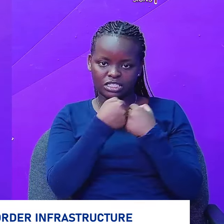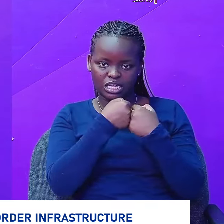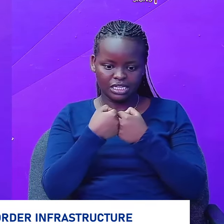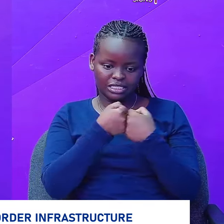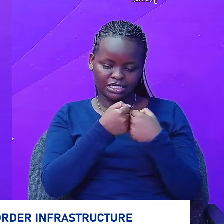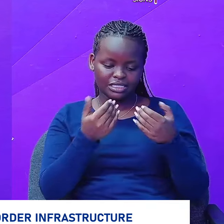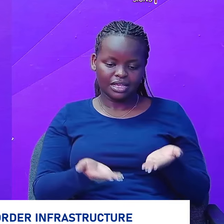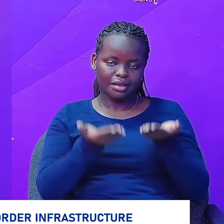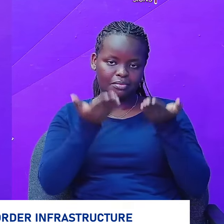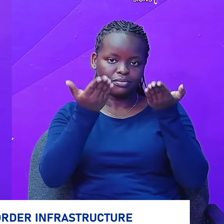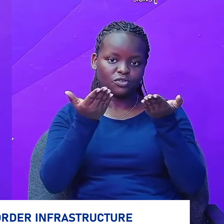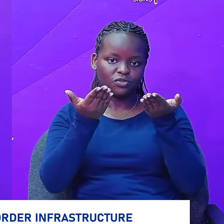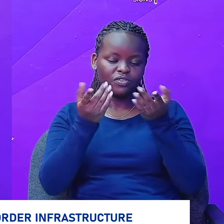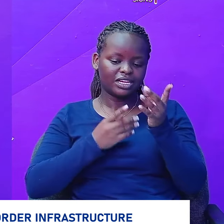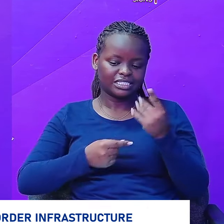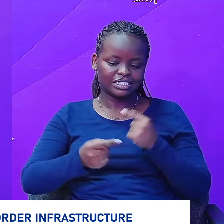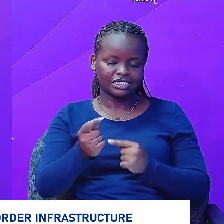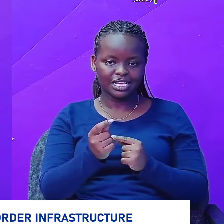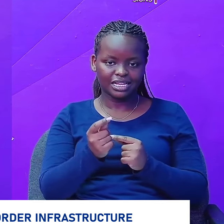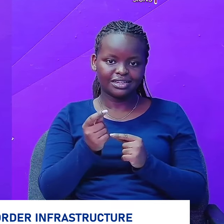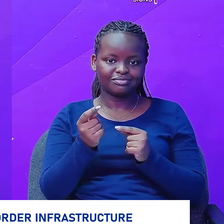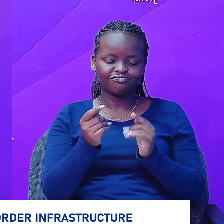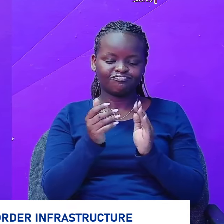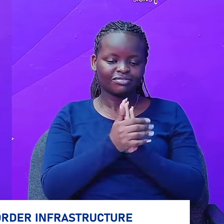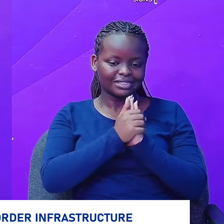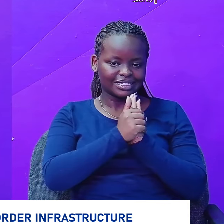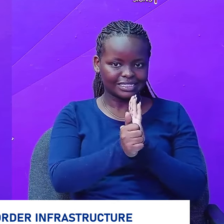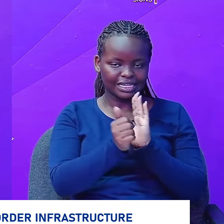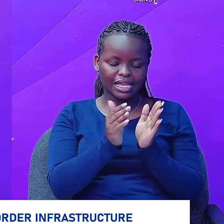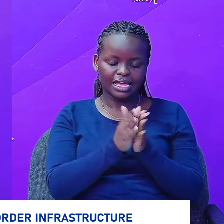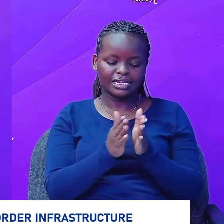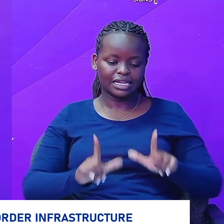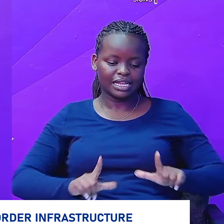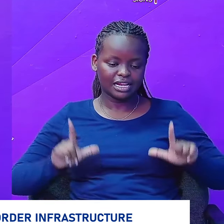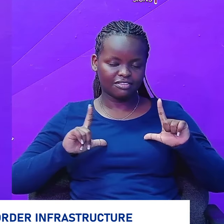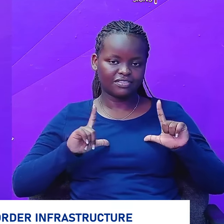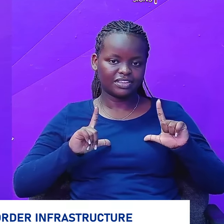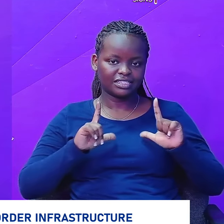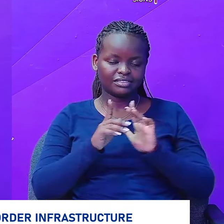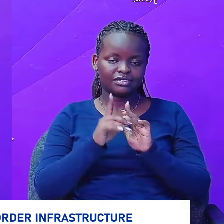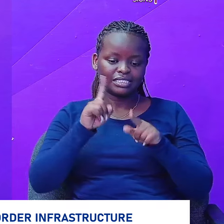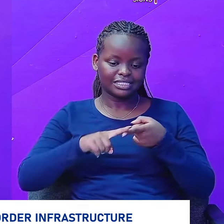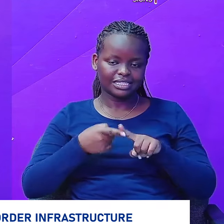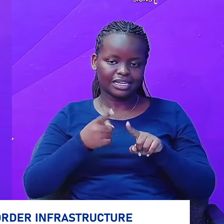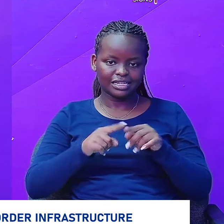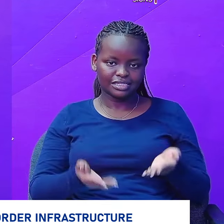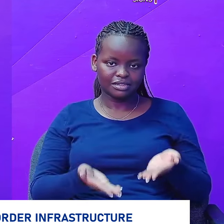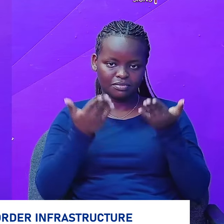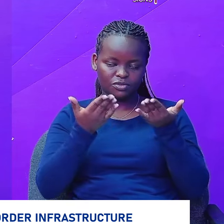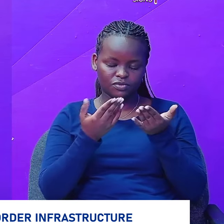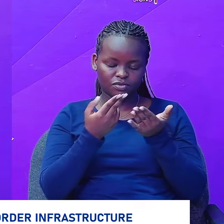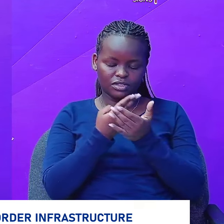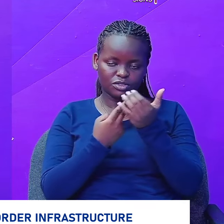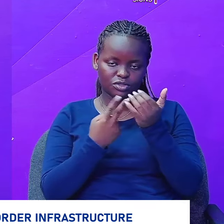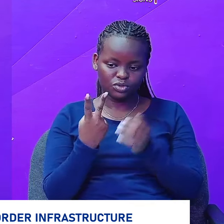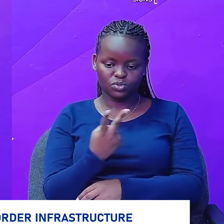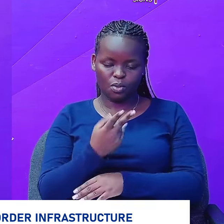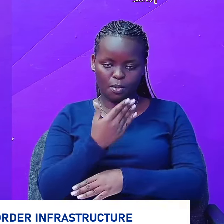cross-border trade efficiency, and elevate the living standards of residents in the twin border towns.